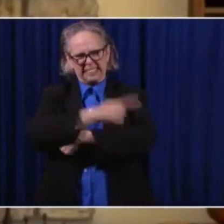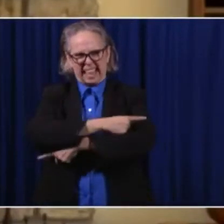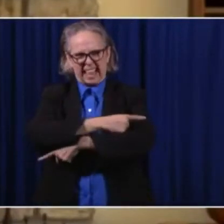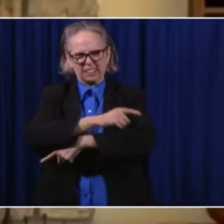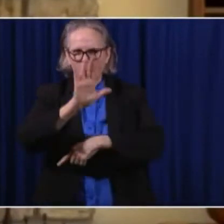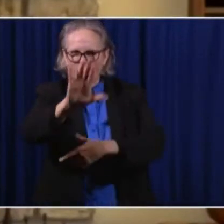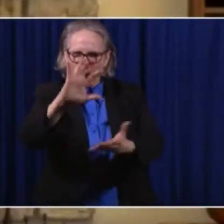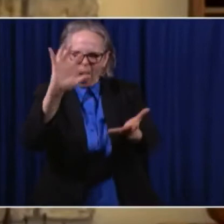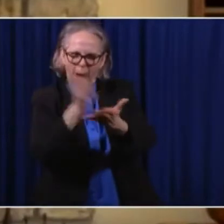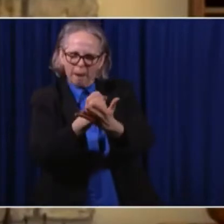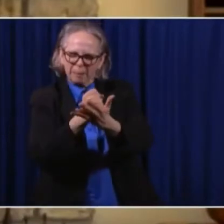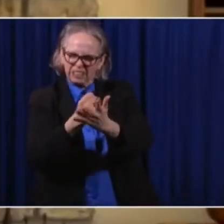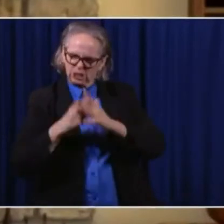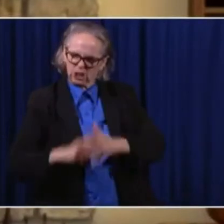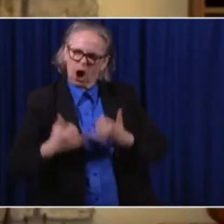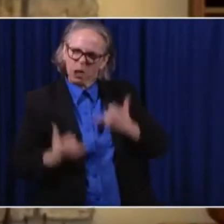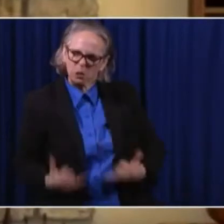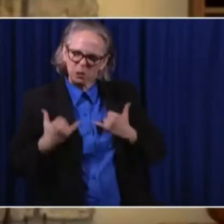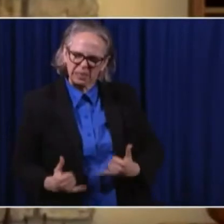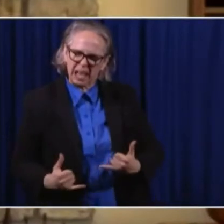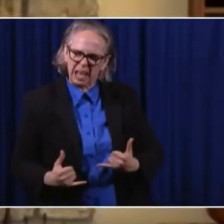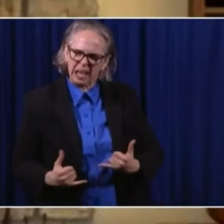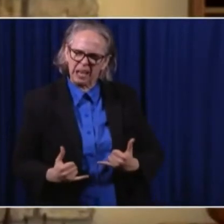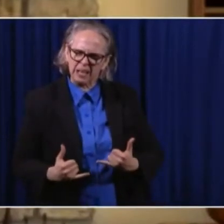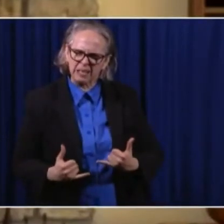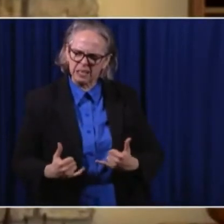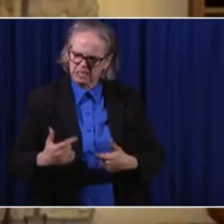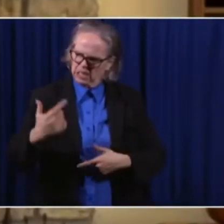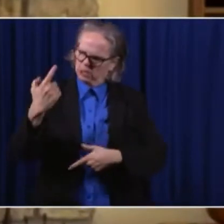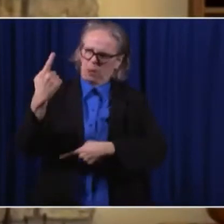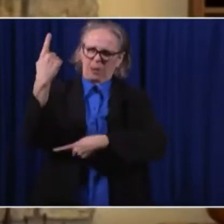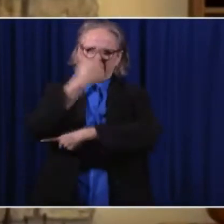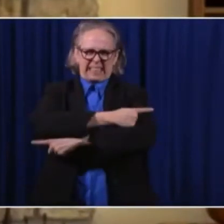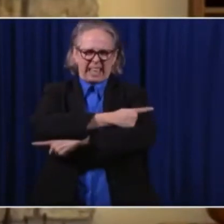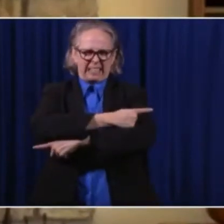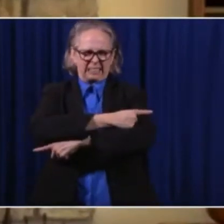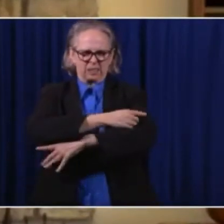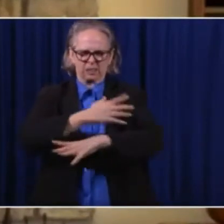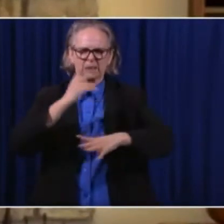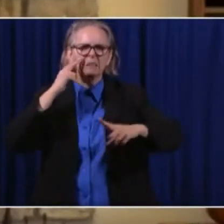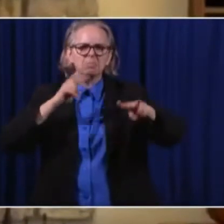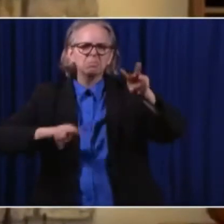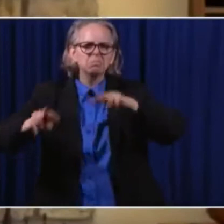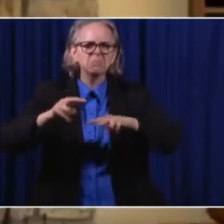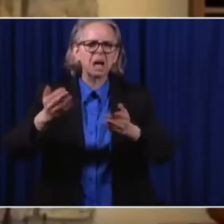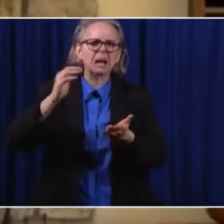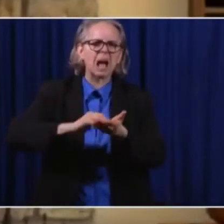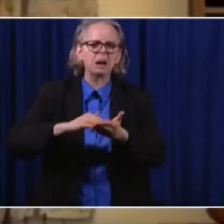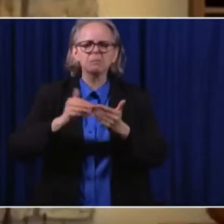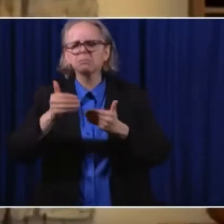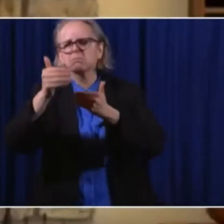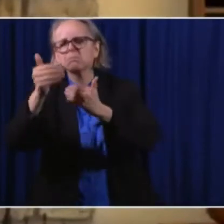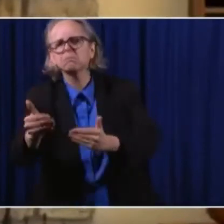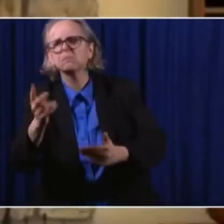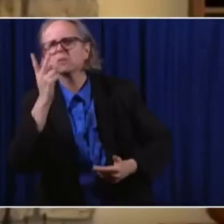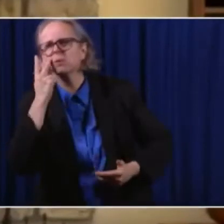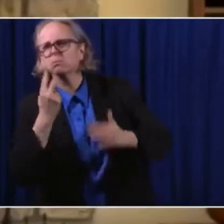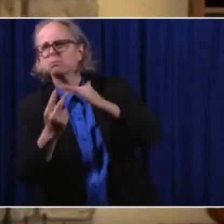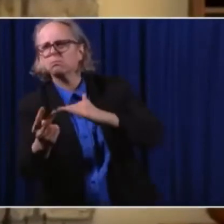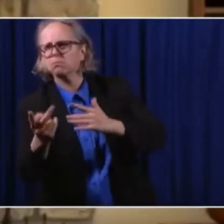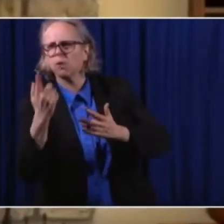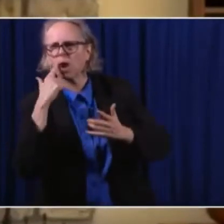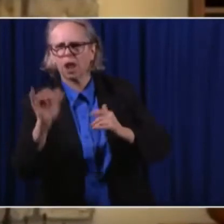do. And we'll evaluate it after 21 days. No responsible governor would ever say, I'm never